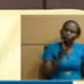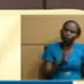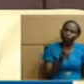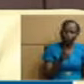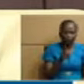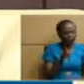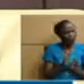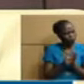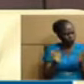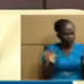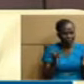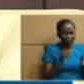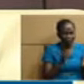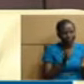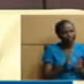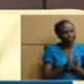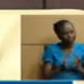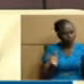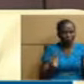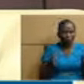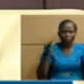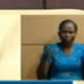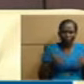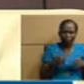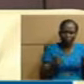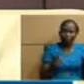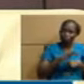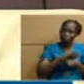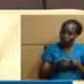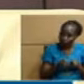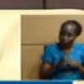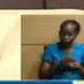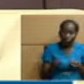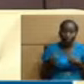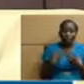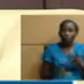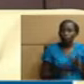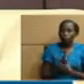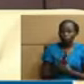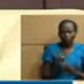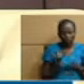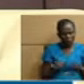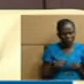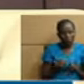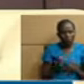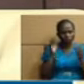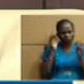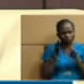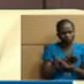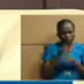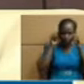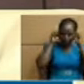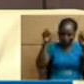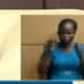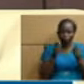a broad spectrum. Yes. But COVID has provided us an opportunity. Yes, of course, we've been talking about when the president was giving his State of the Nation address